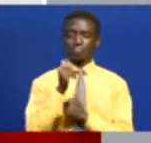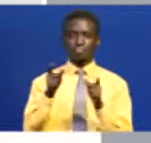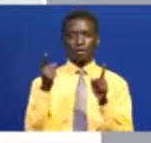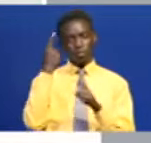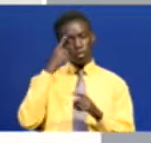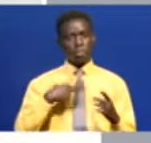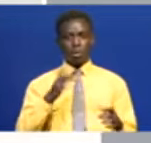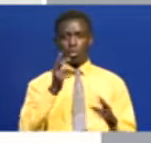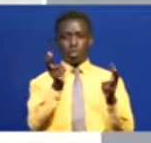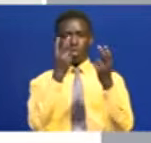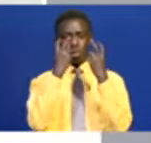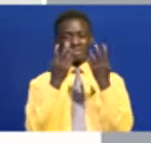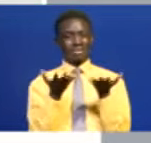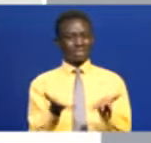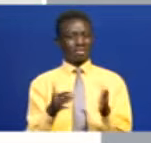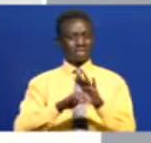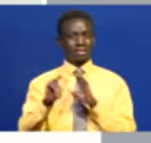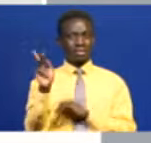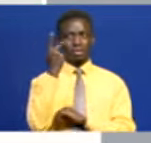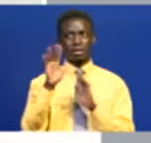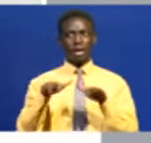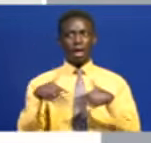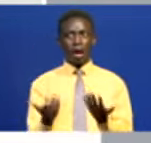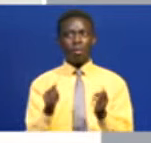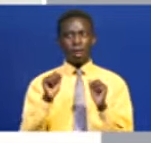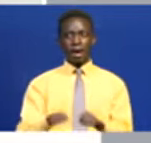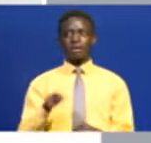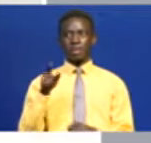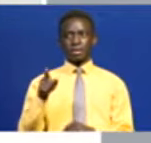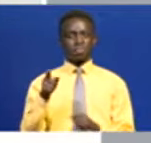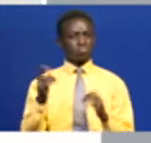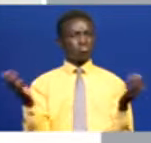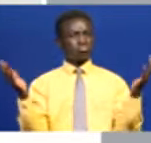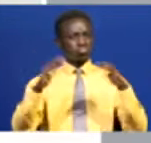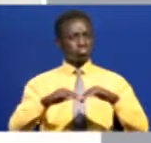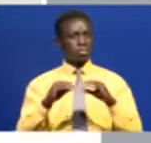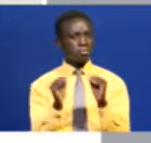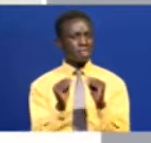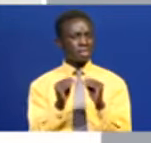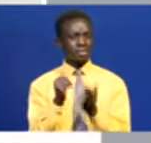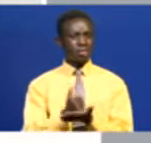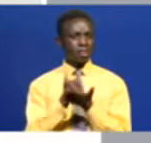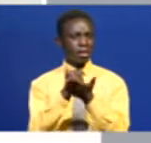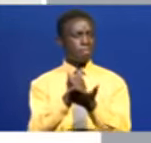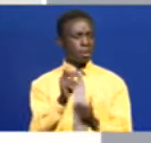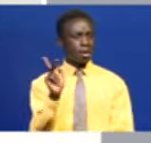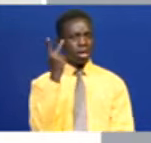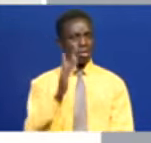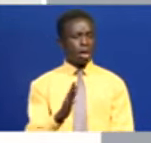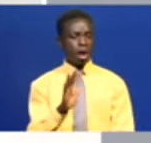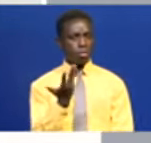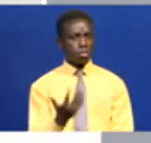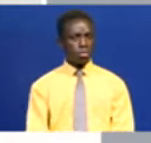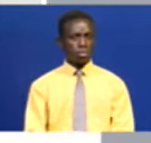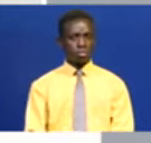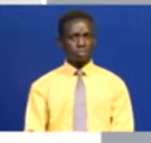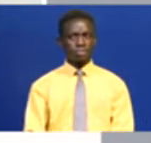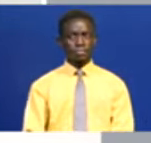watching right here in Kenya, how will this forum benefit Kenyans? Mm-hmm.